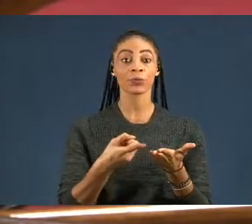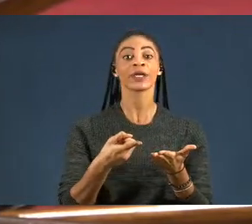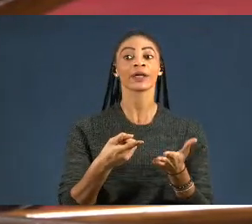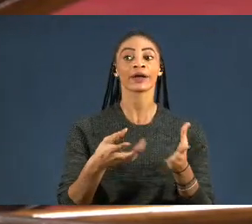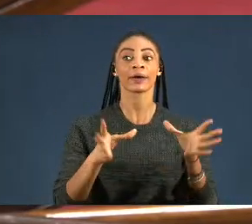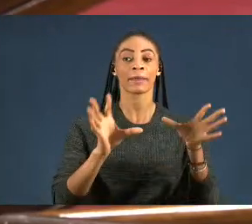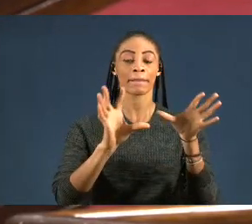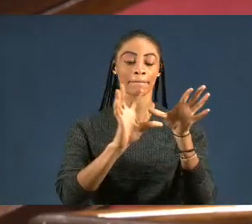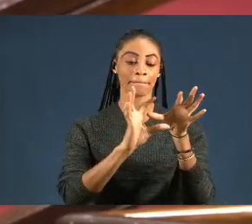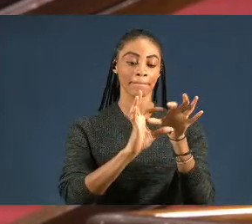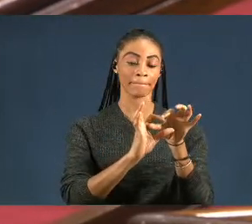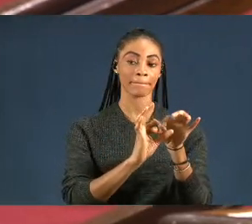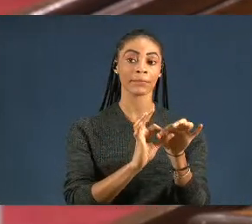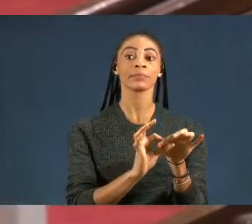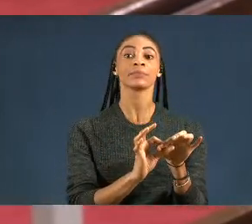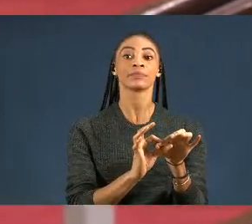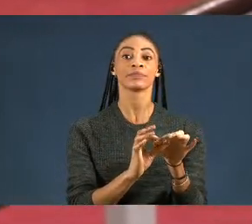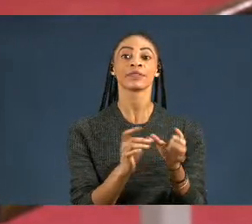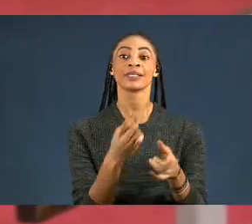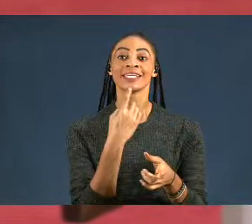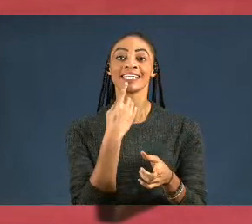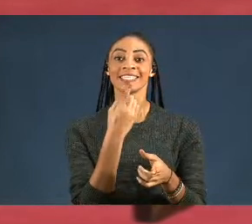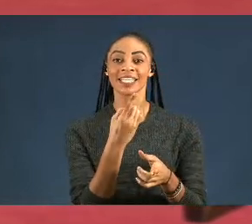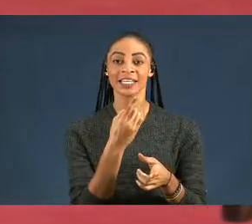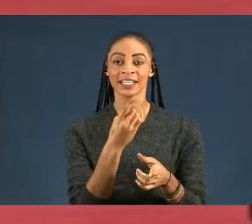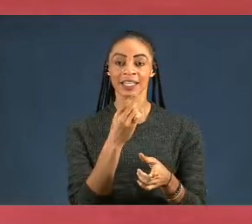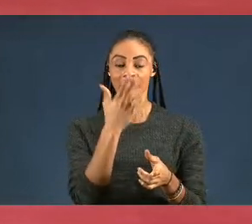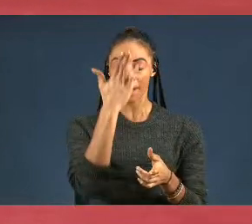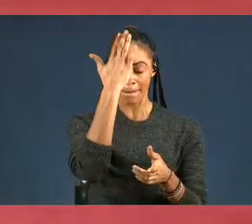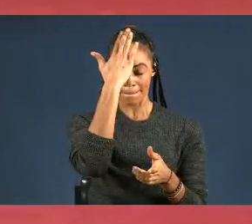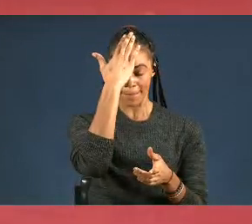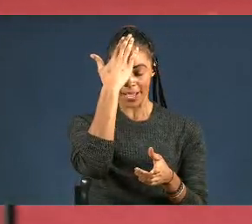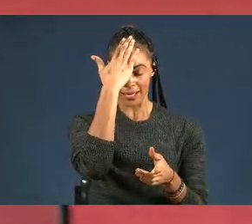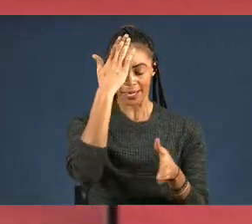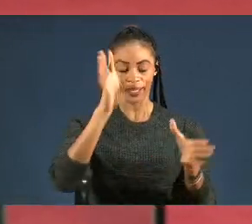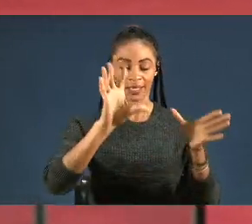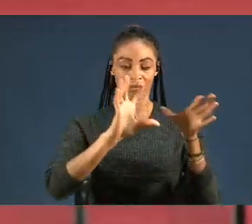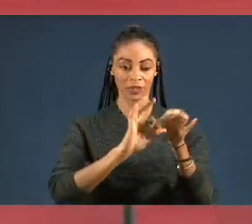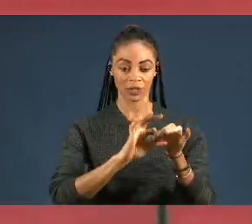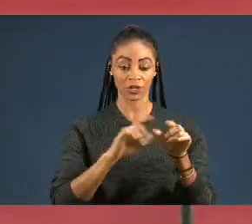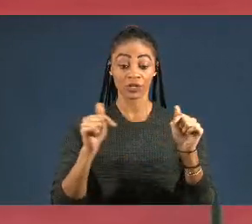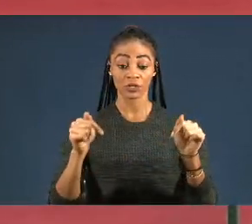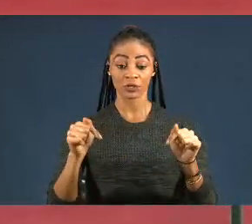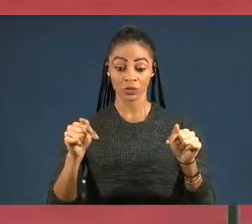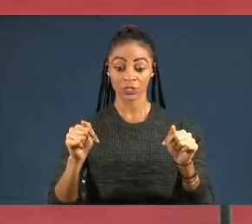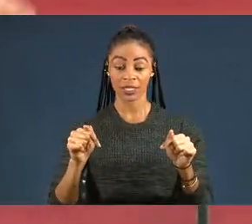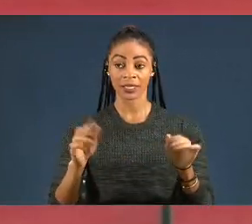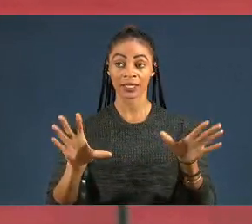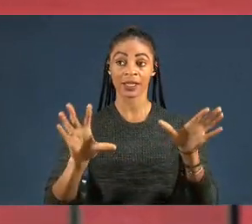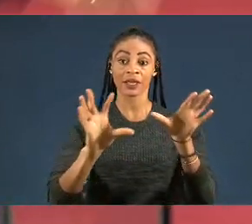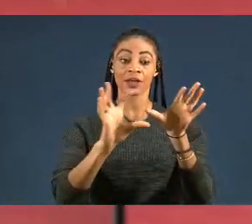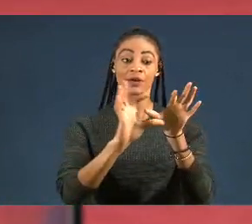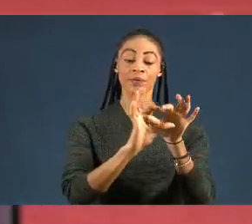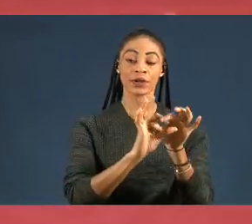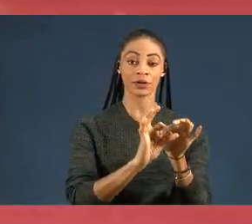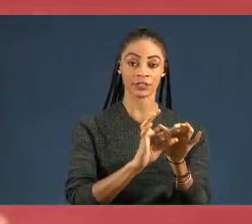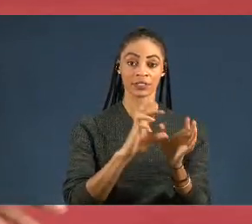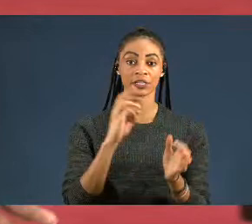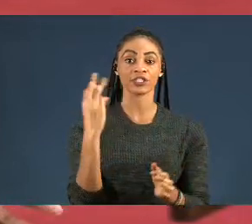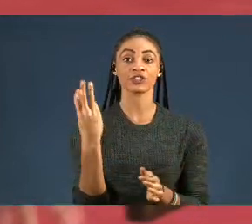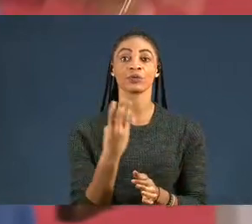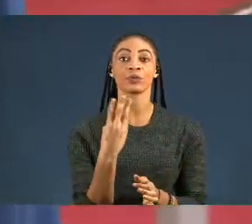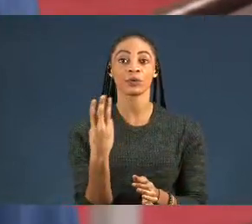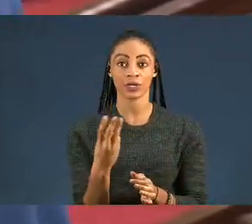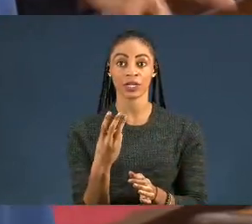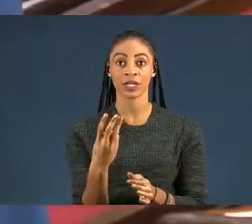said Monday, reconciliation Monday. Today is reconciliation Wednesday. So you can tap into this